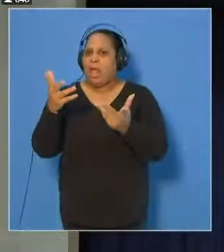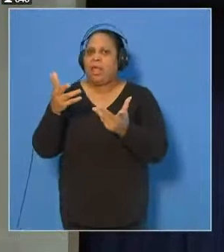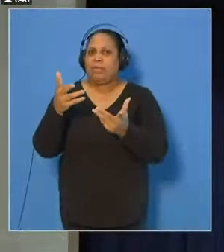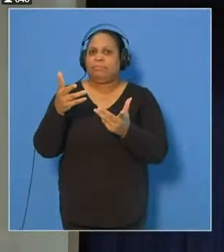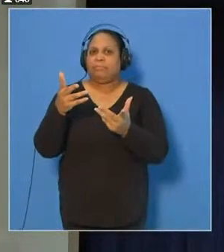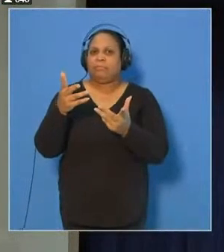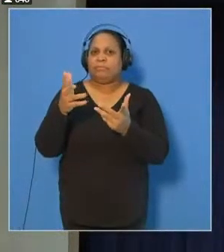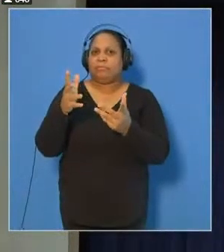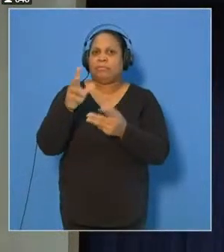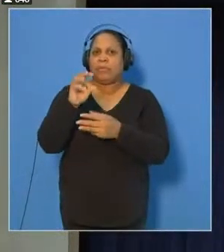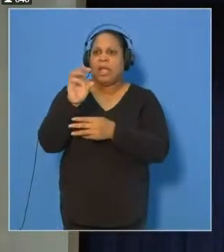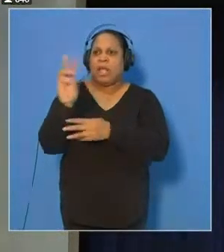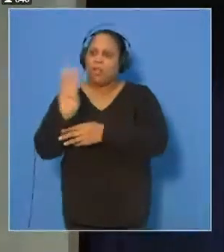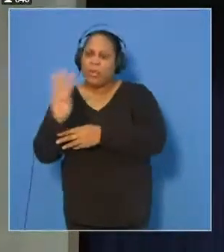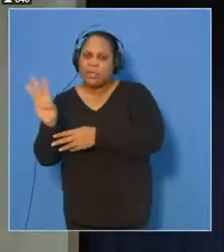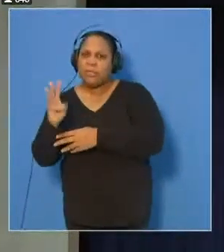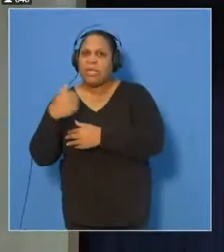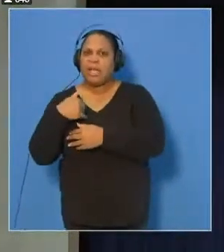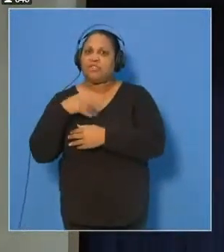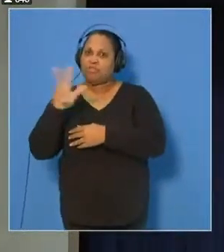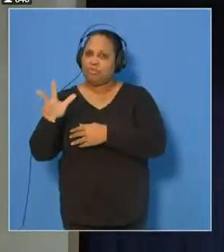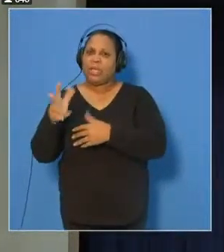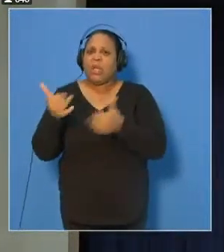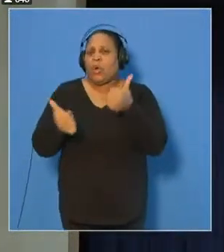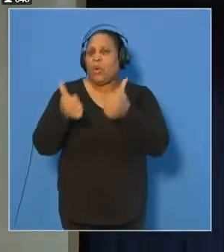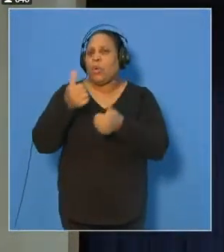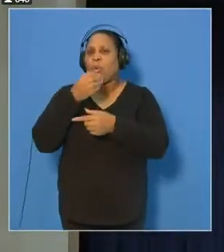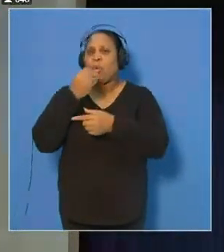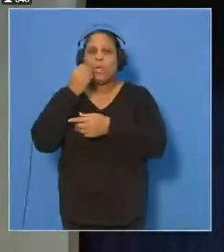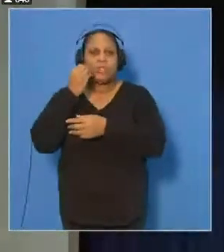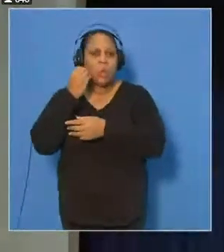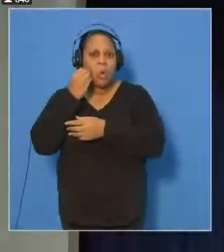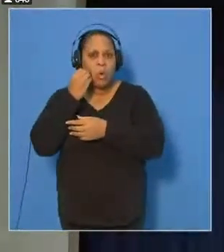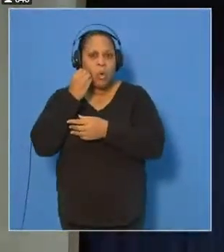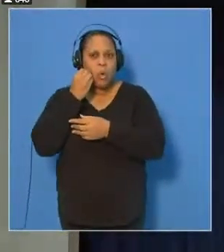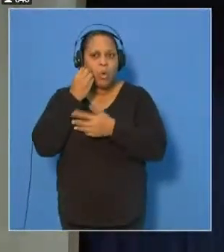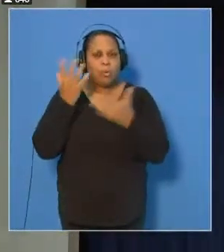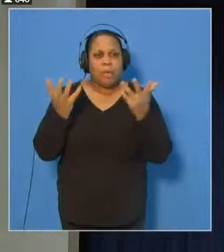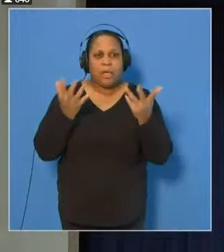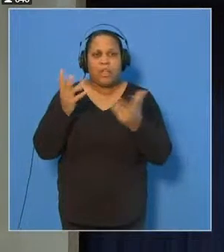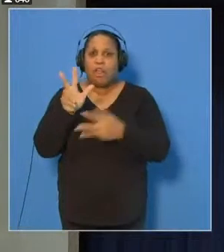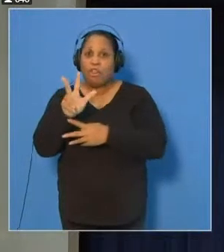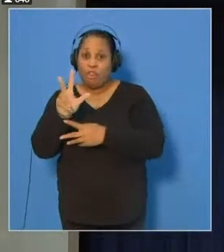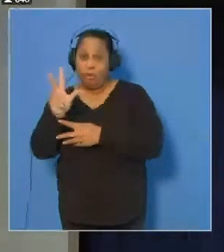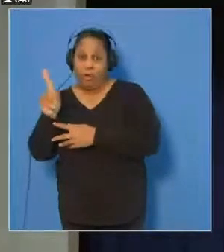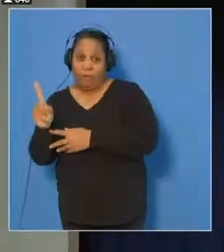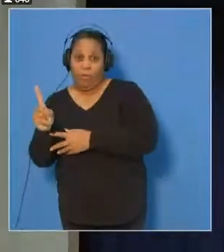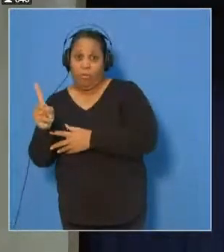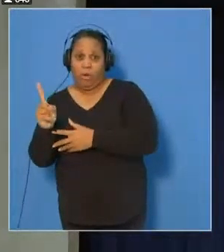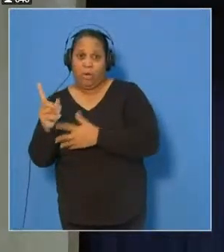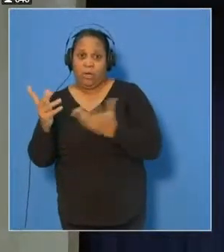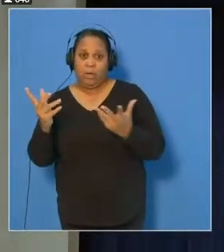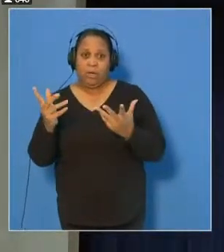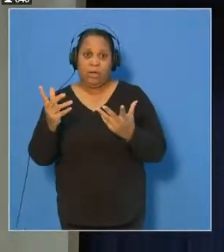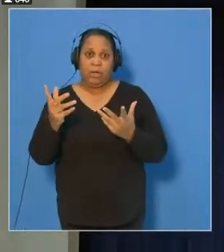That totals 30. Which home is associated with 31st case? Oh,